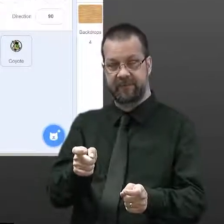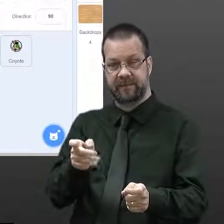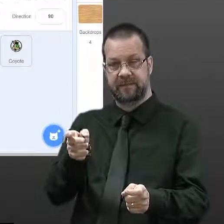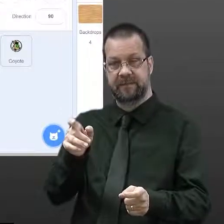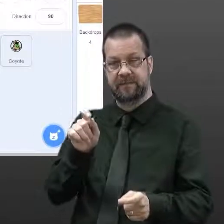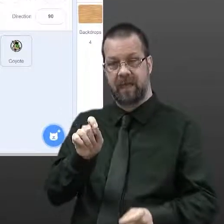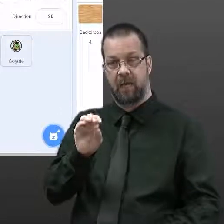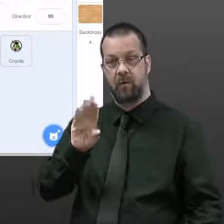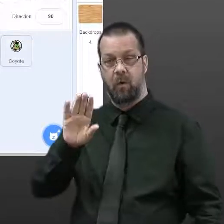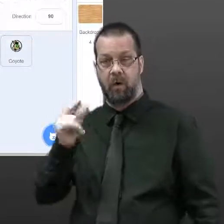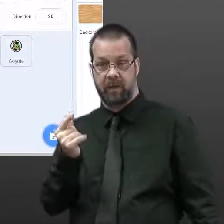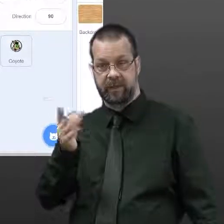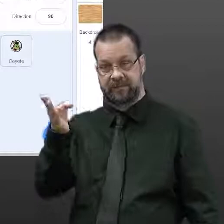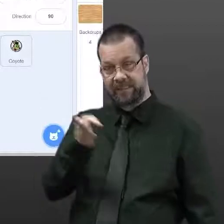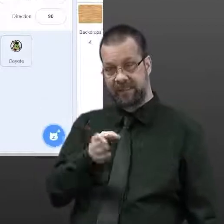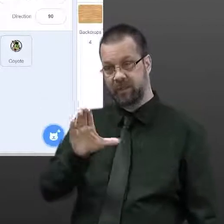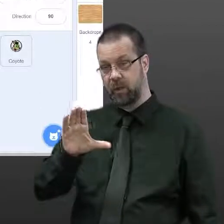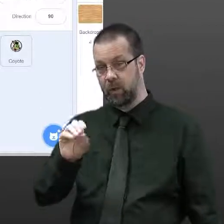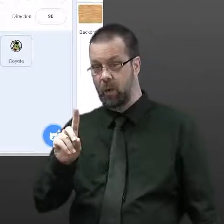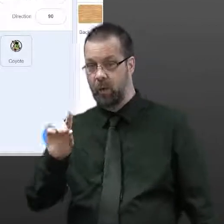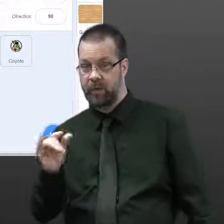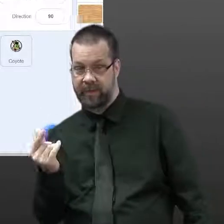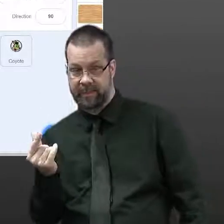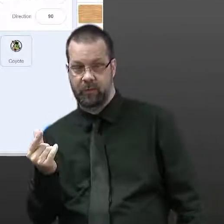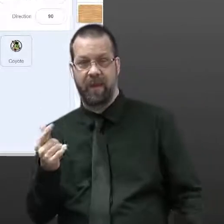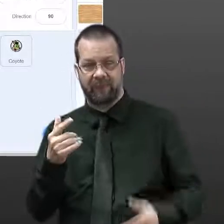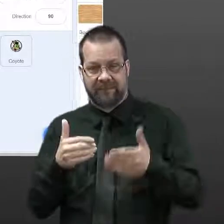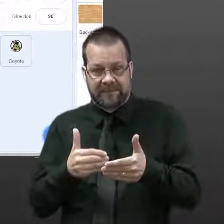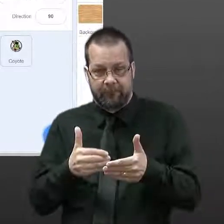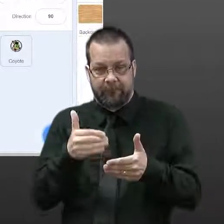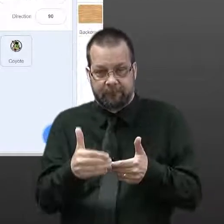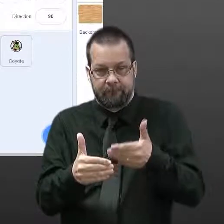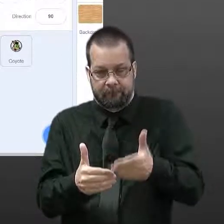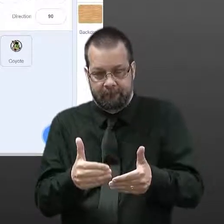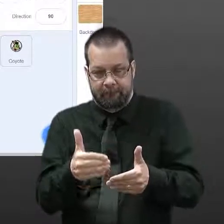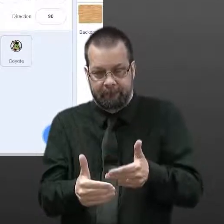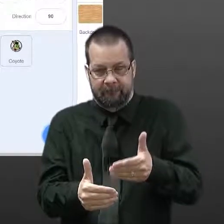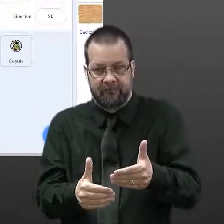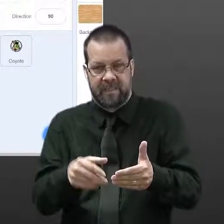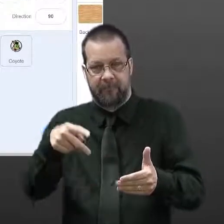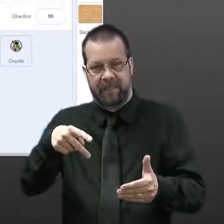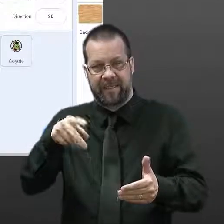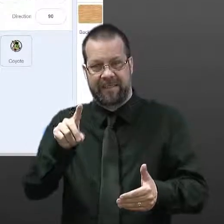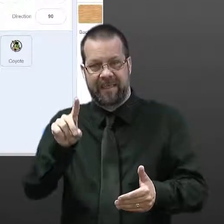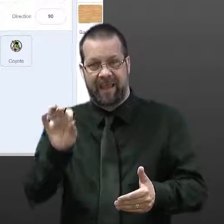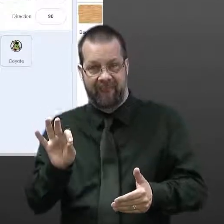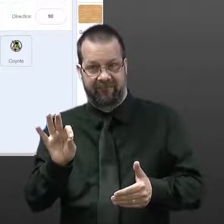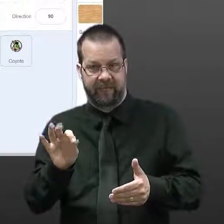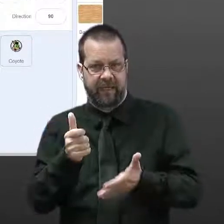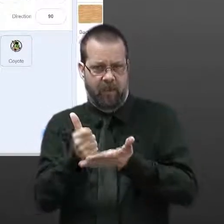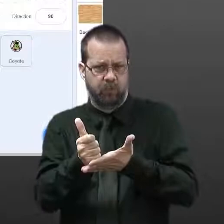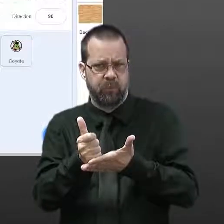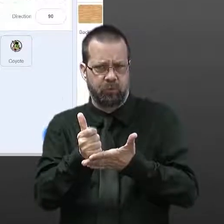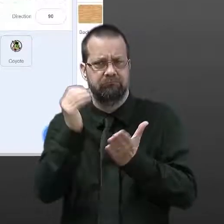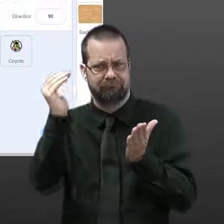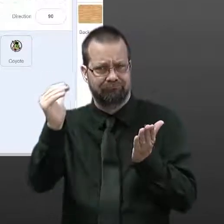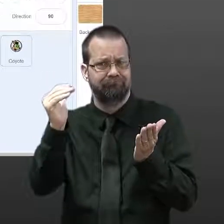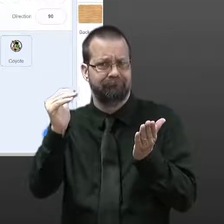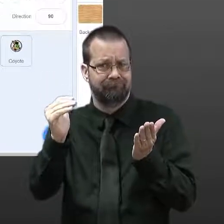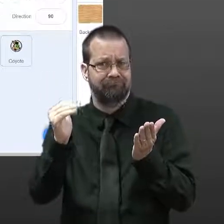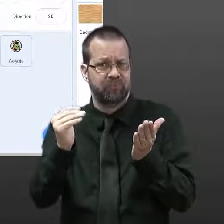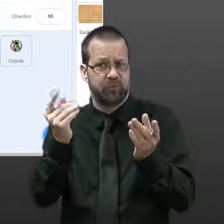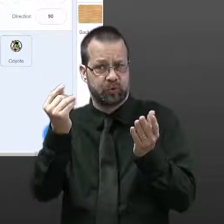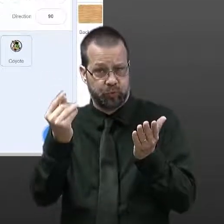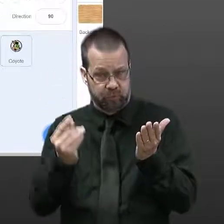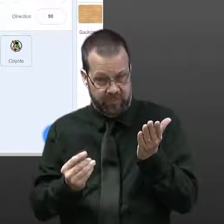spursgive.org/coding to see we have a step-by-step guide that's a PDF that you can follow, and on that PDF at the